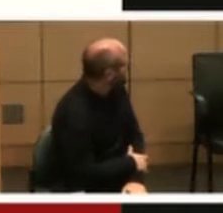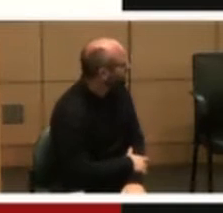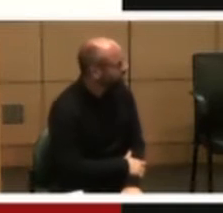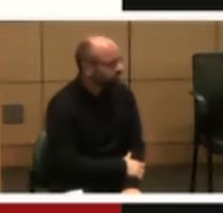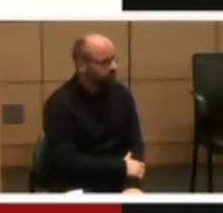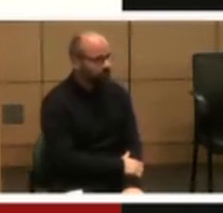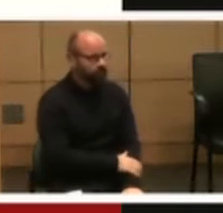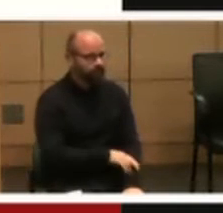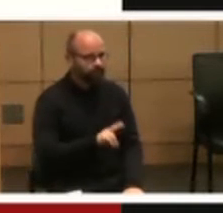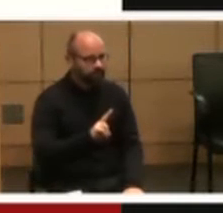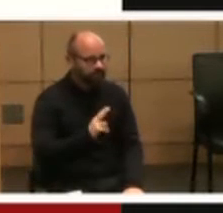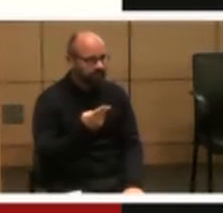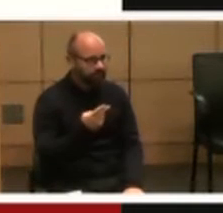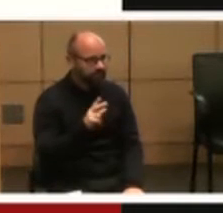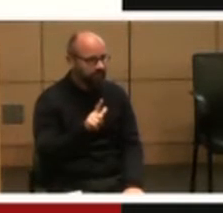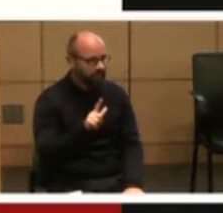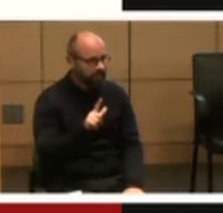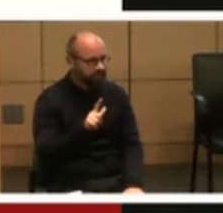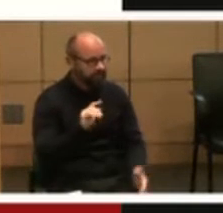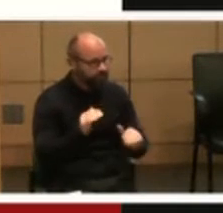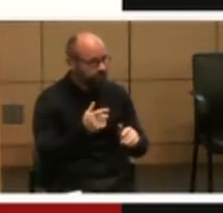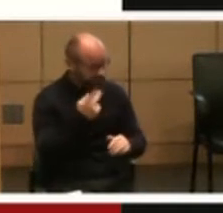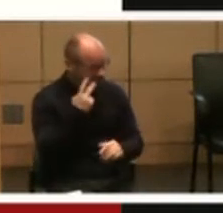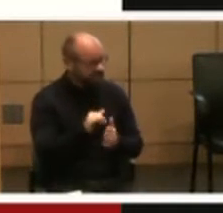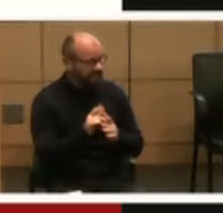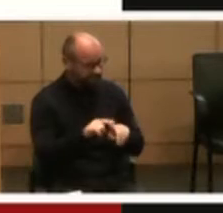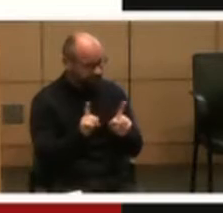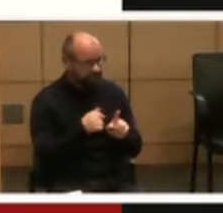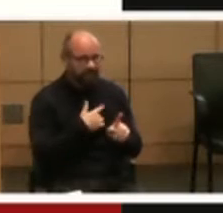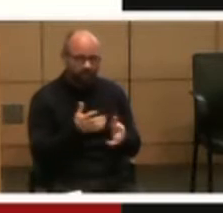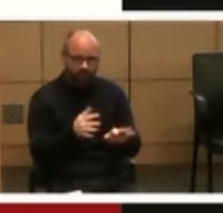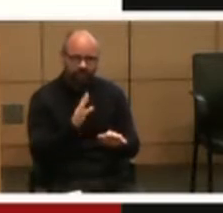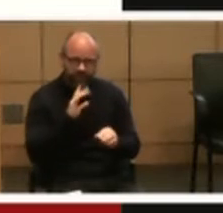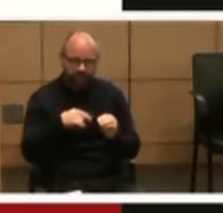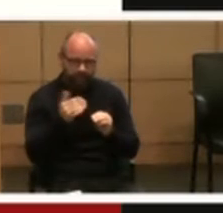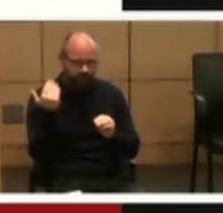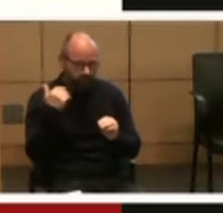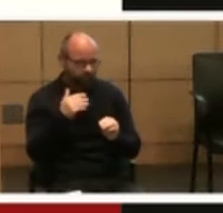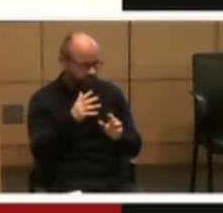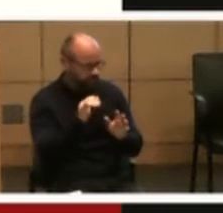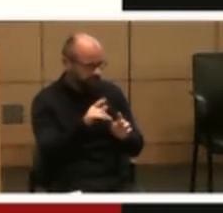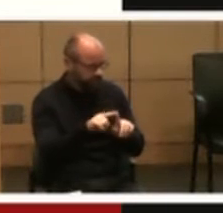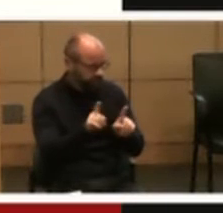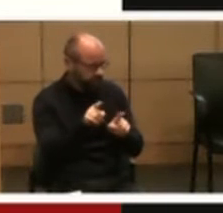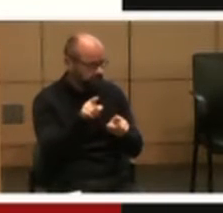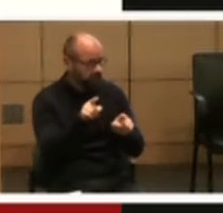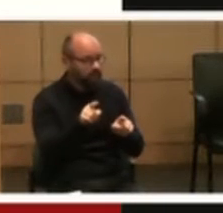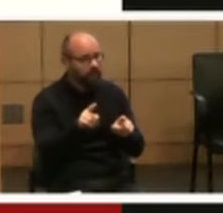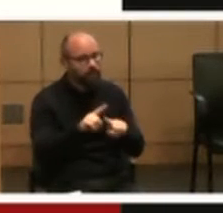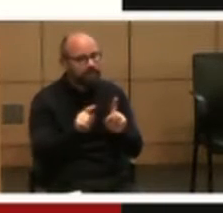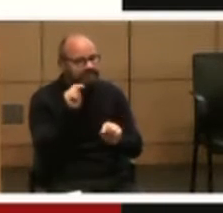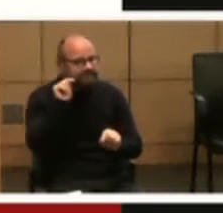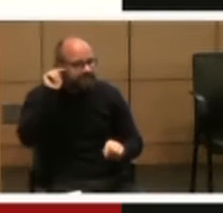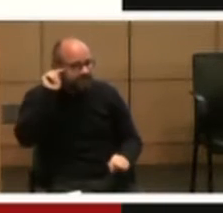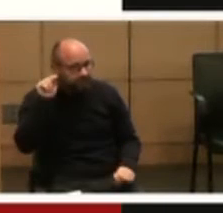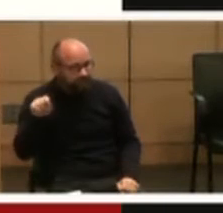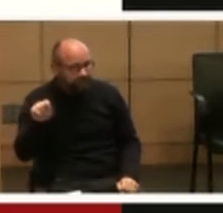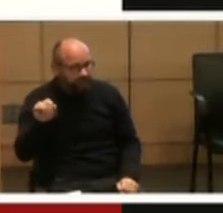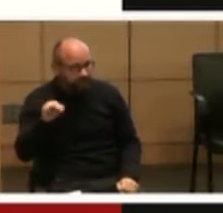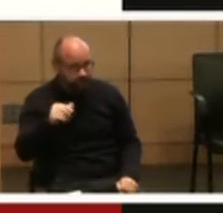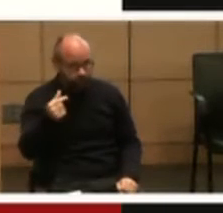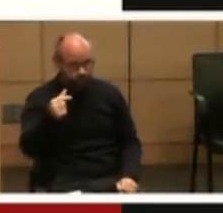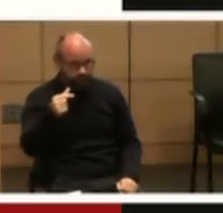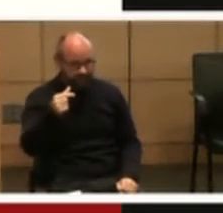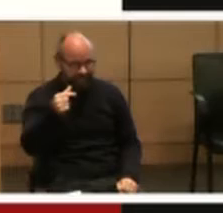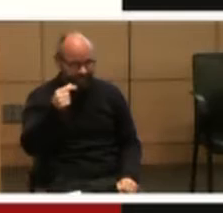you can see that little difference that I already went over earlier. What happens in the adolescents, though, again, if you focus in on the